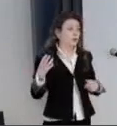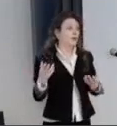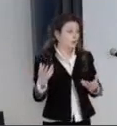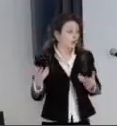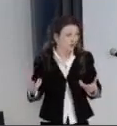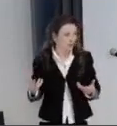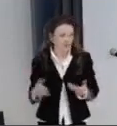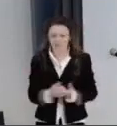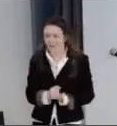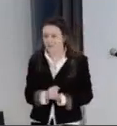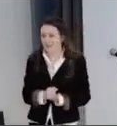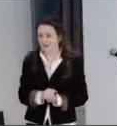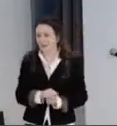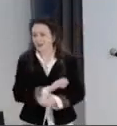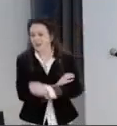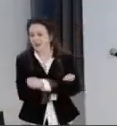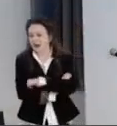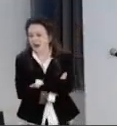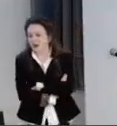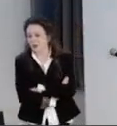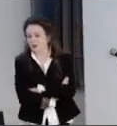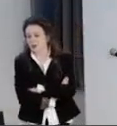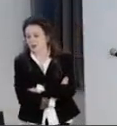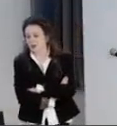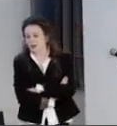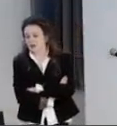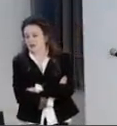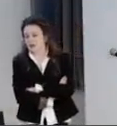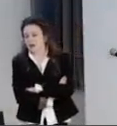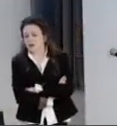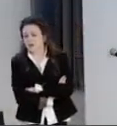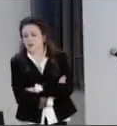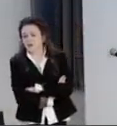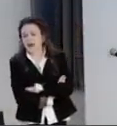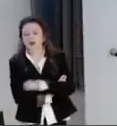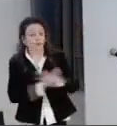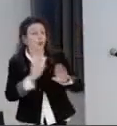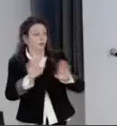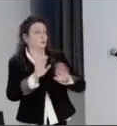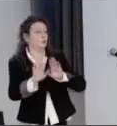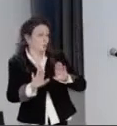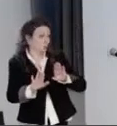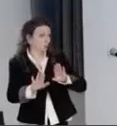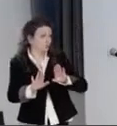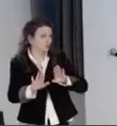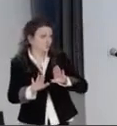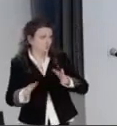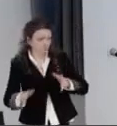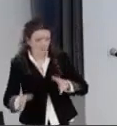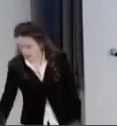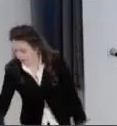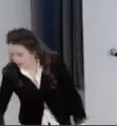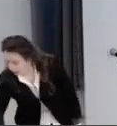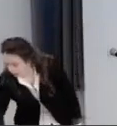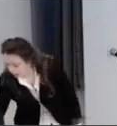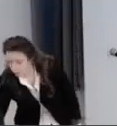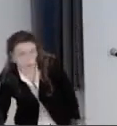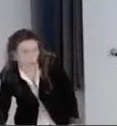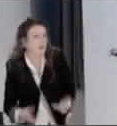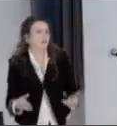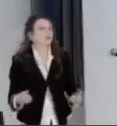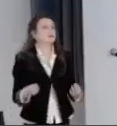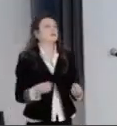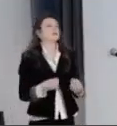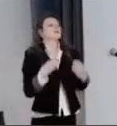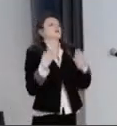of the real nature of these garments and of the contrast between the two.